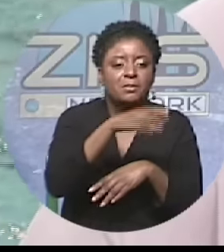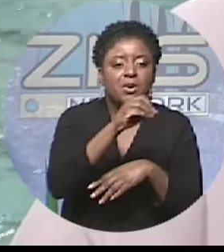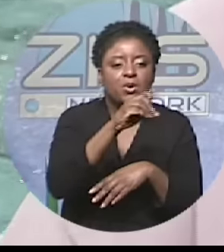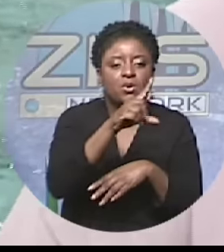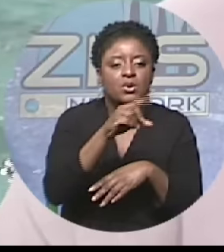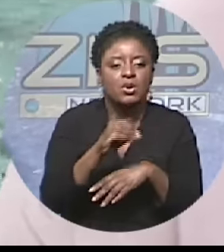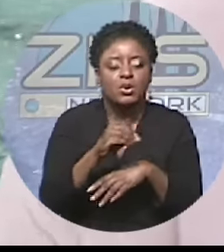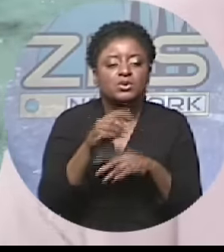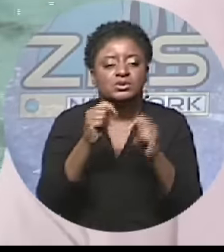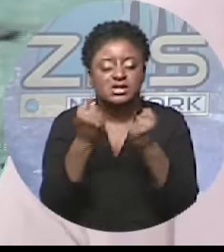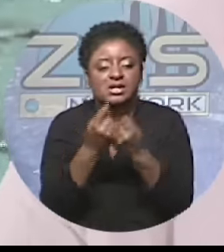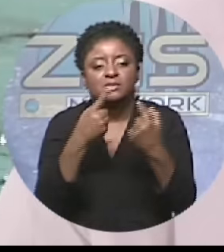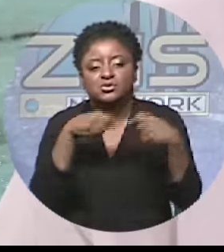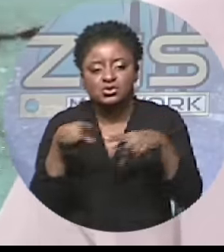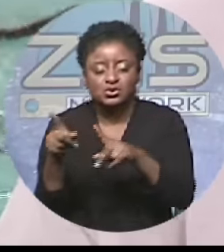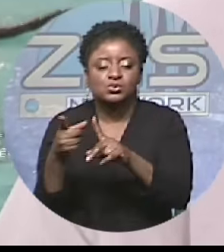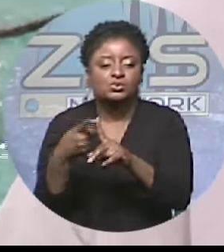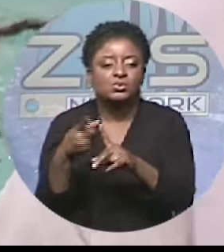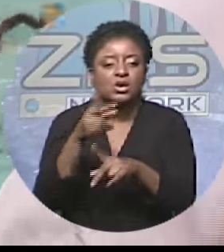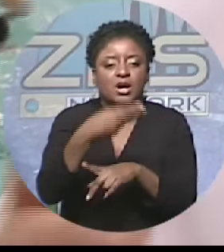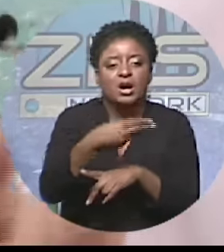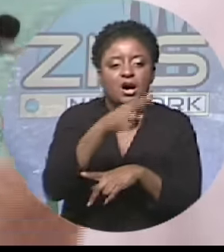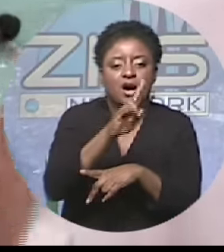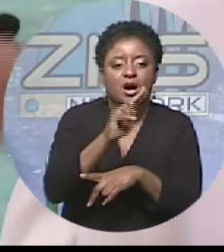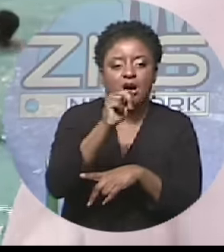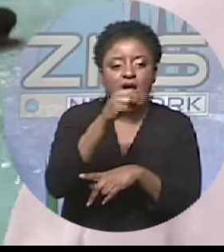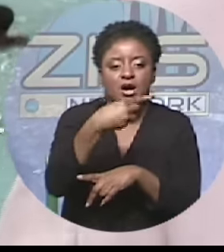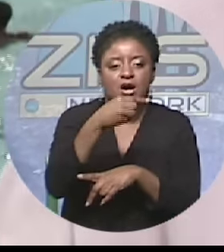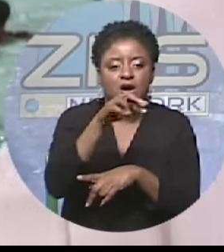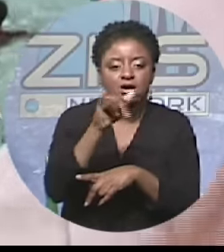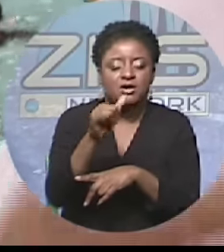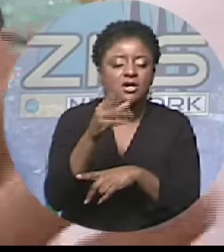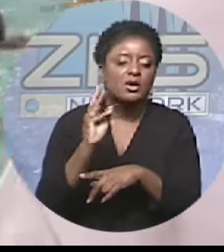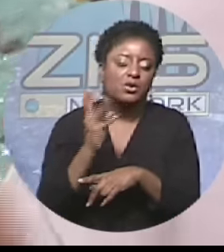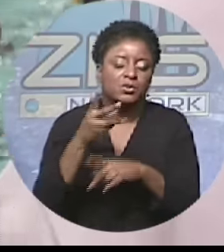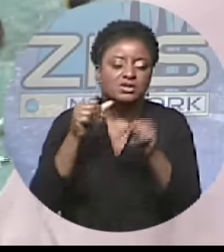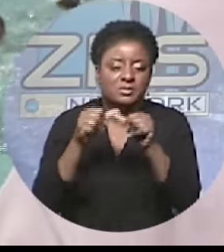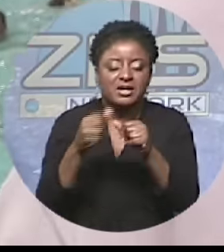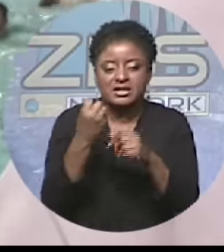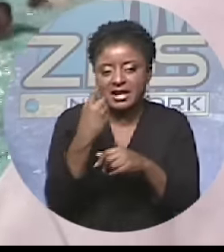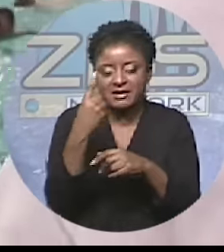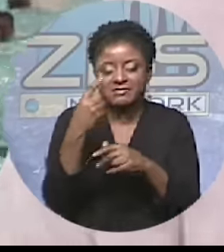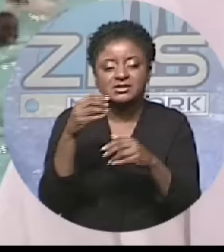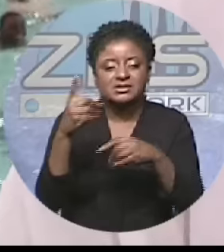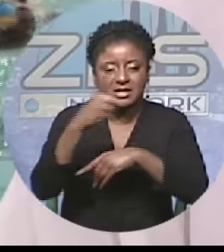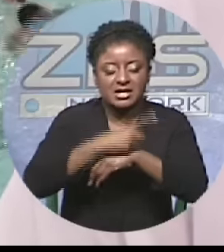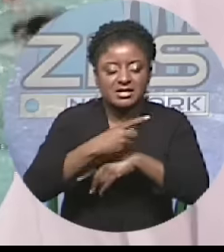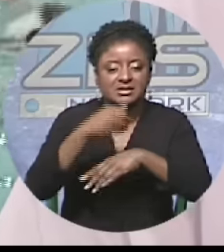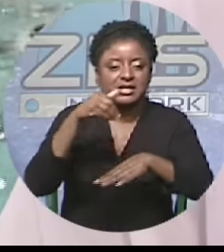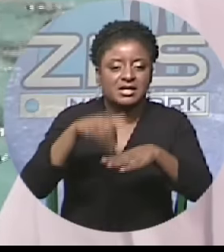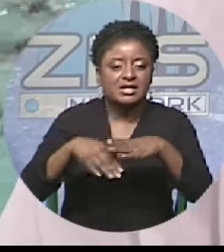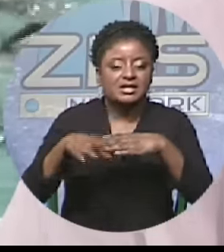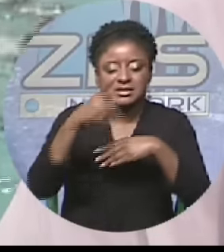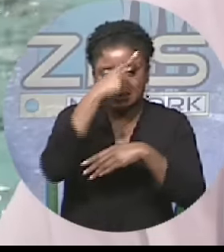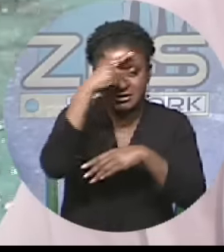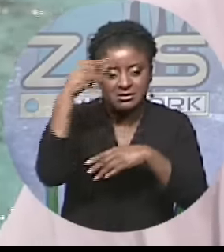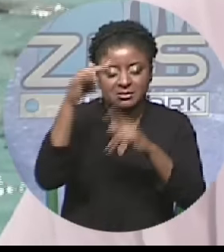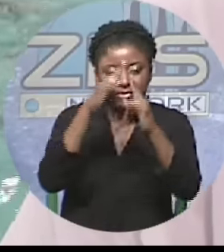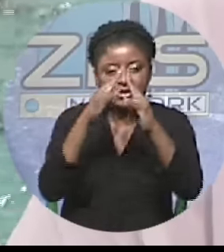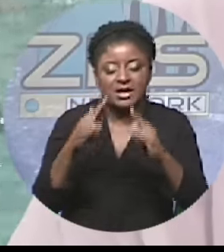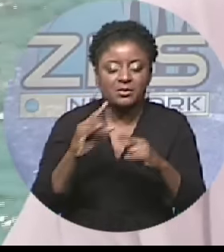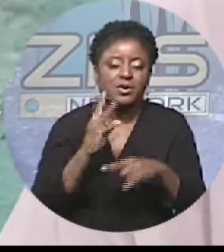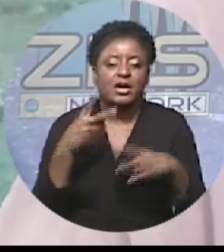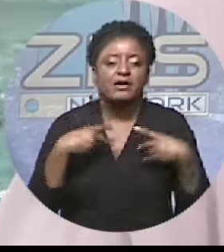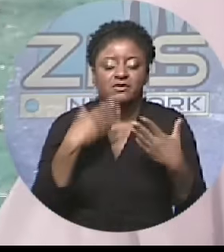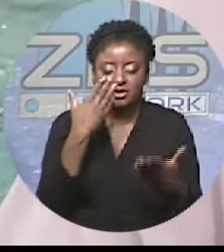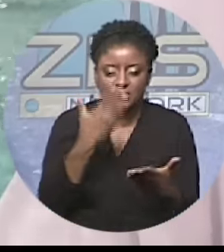We spent 11 days in the summer camp with another club, which is our brother club now. We have a very good relationship